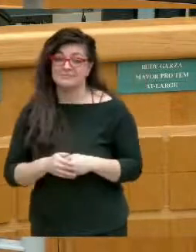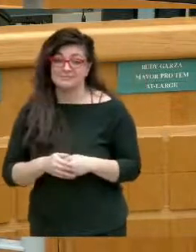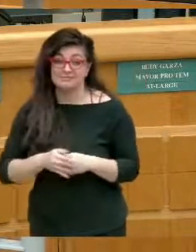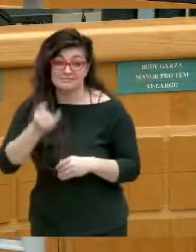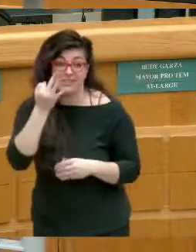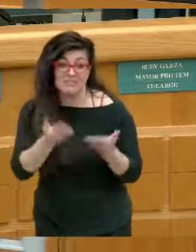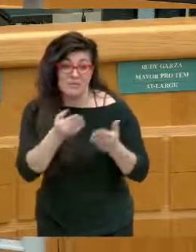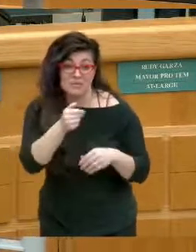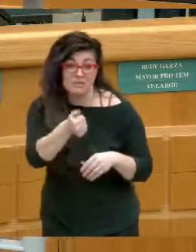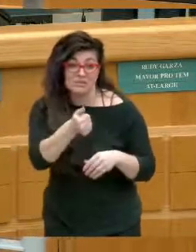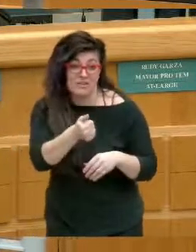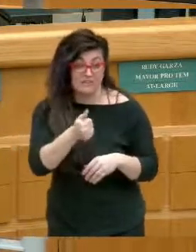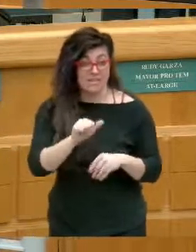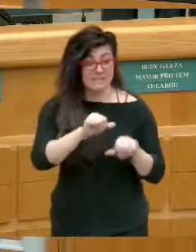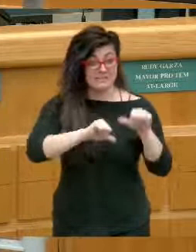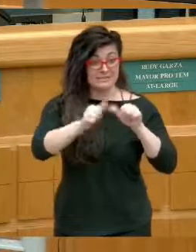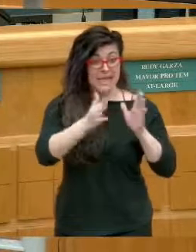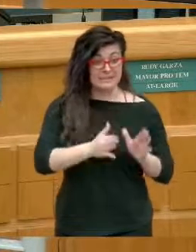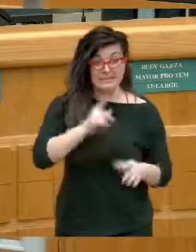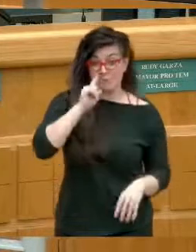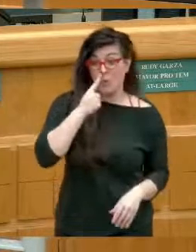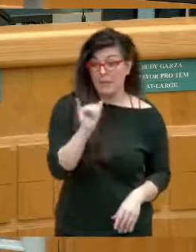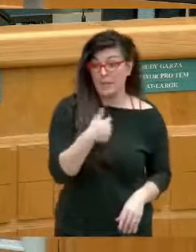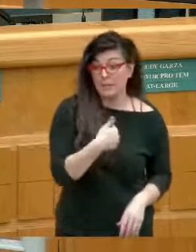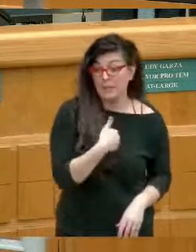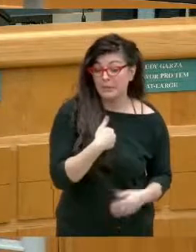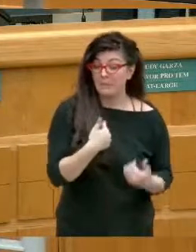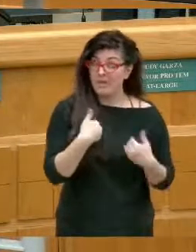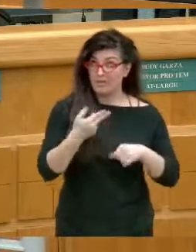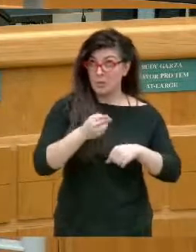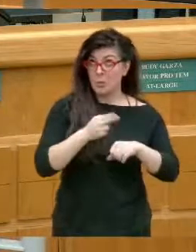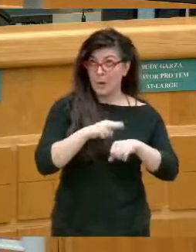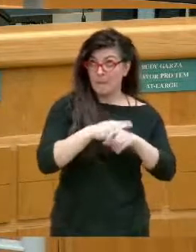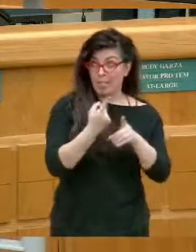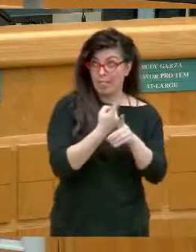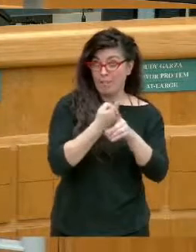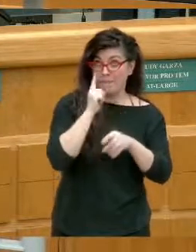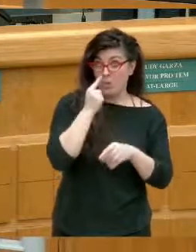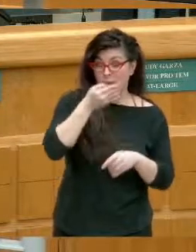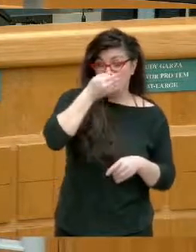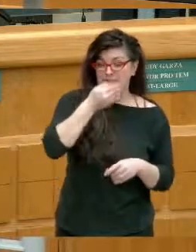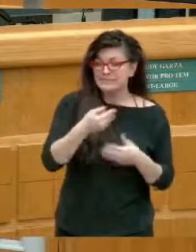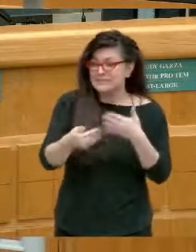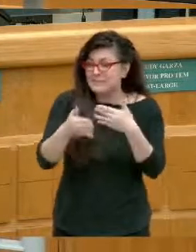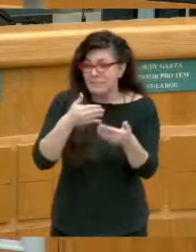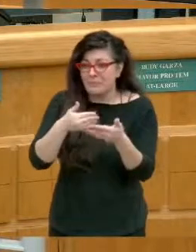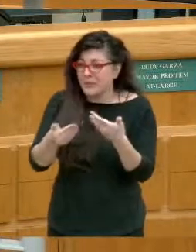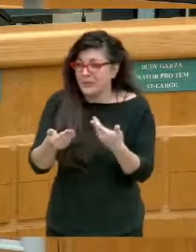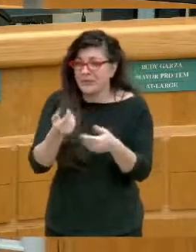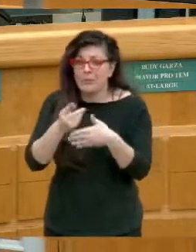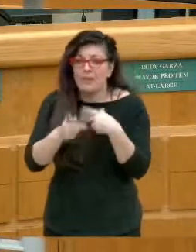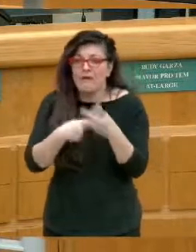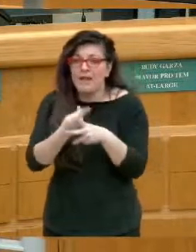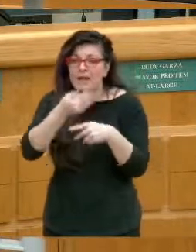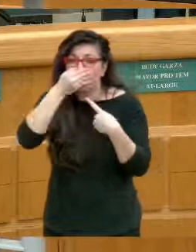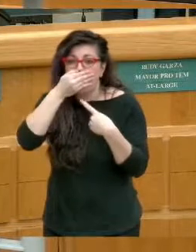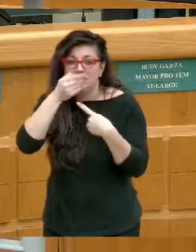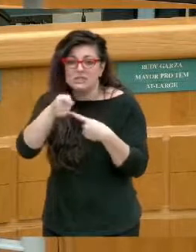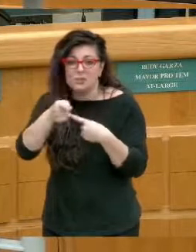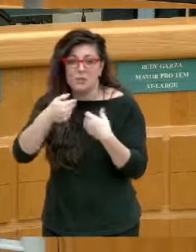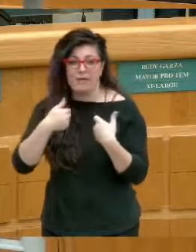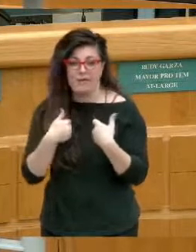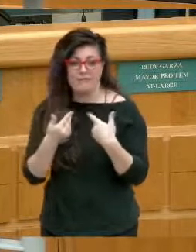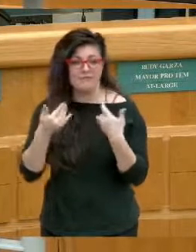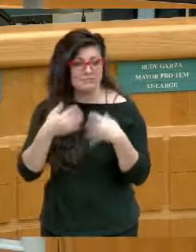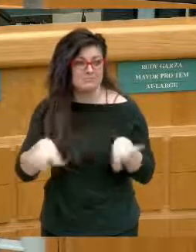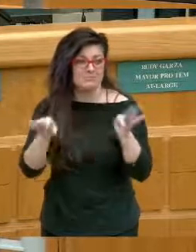that you had already with your normal surgical mask. But no matter what kind of mask you wear, it's very important to help try to